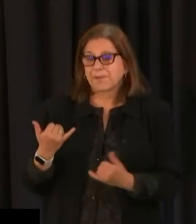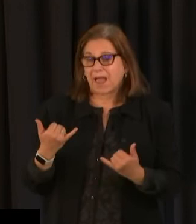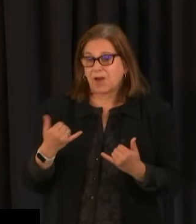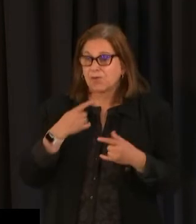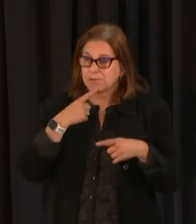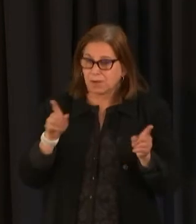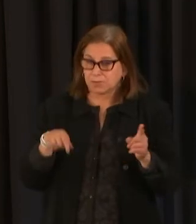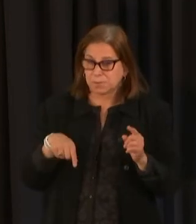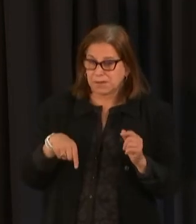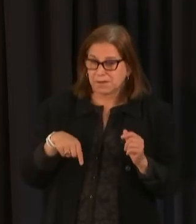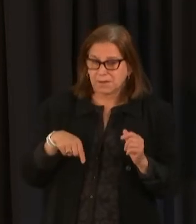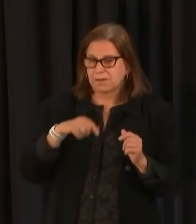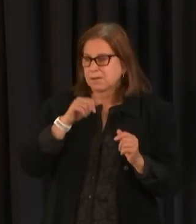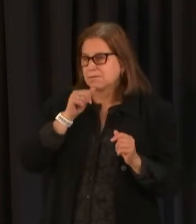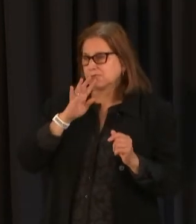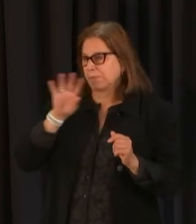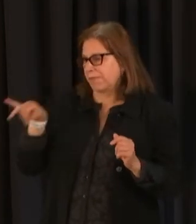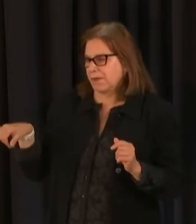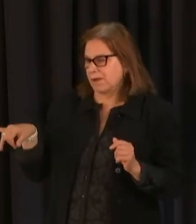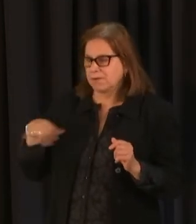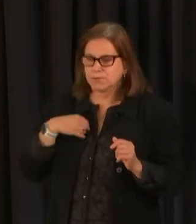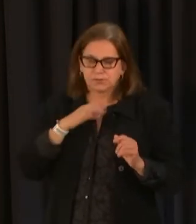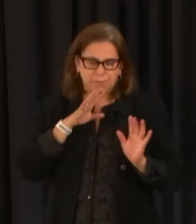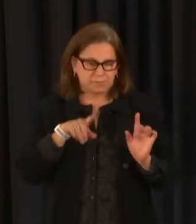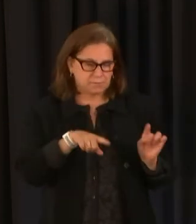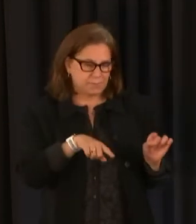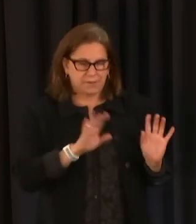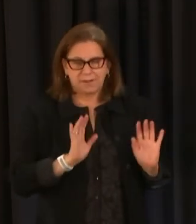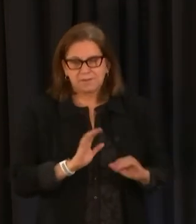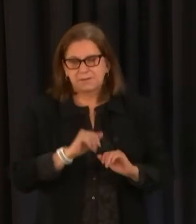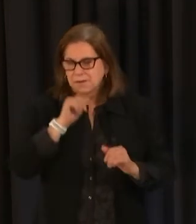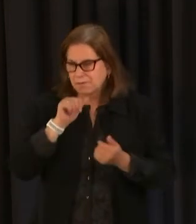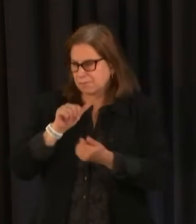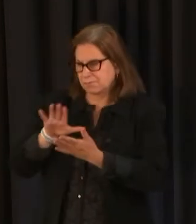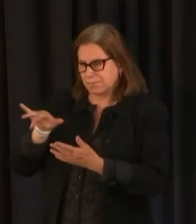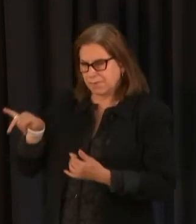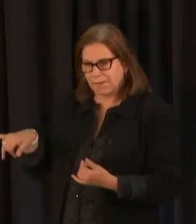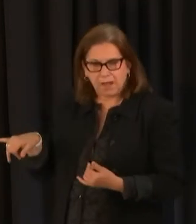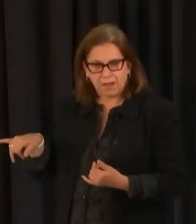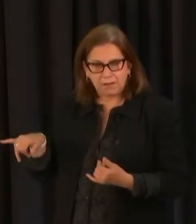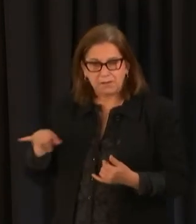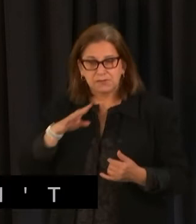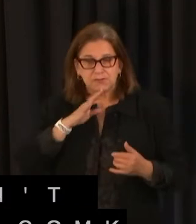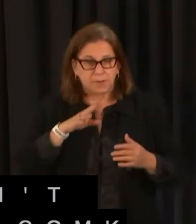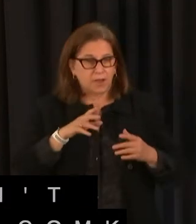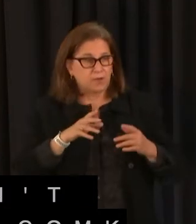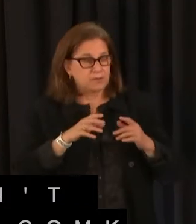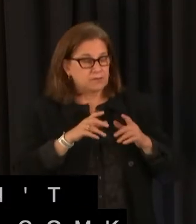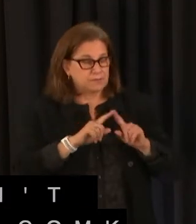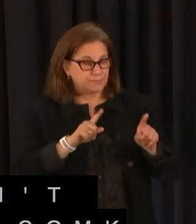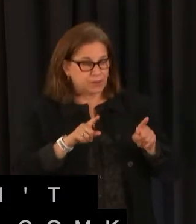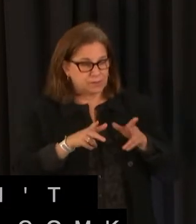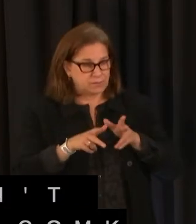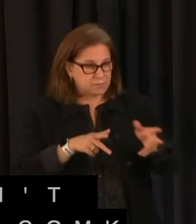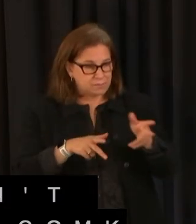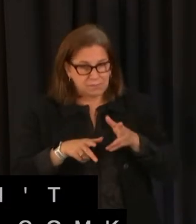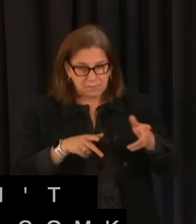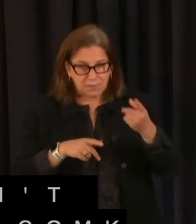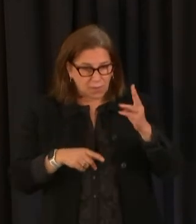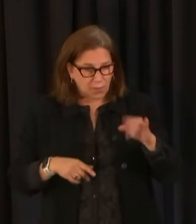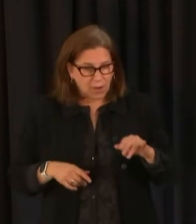announcement doesn't address that. And if we come back with some more traffic movement changes before